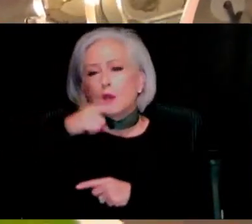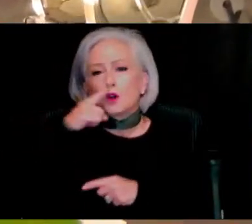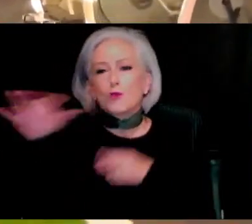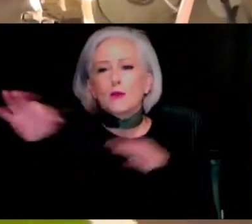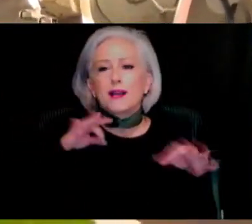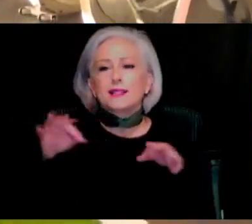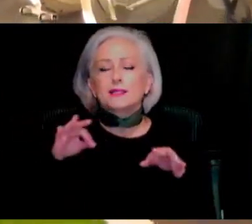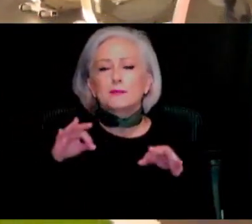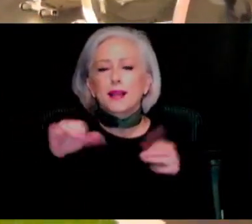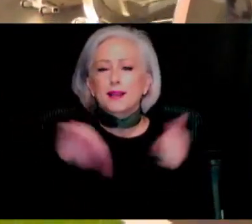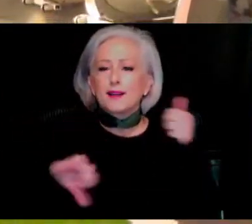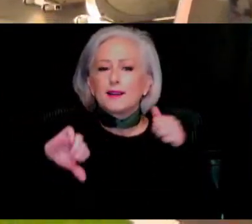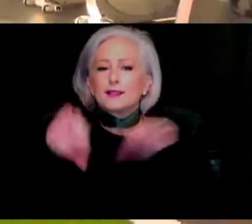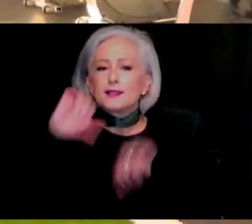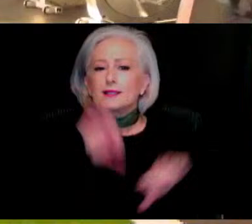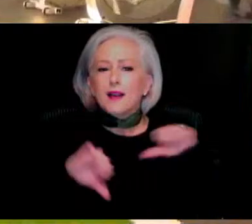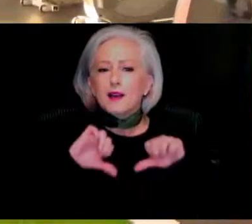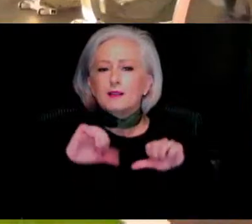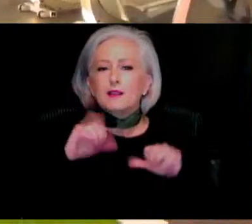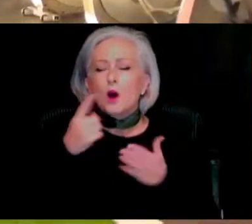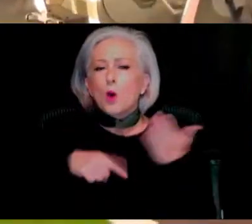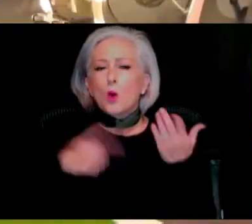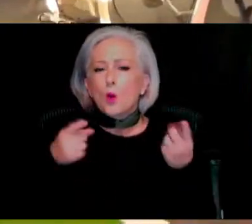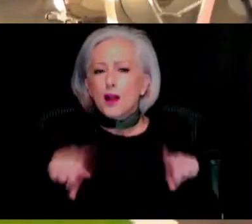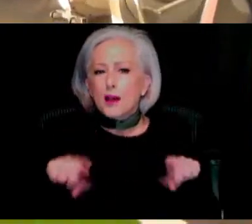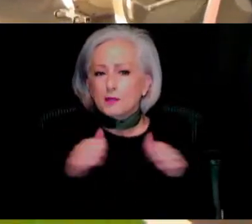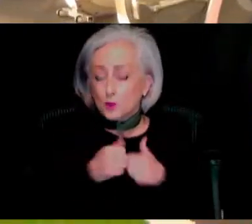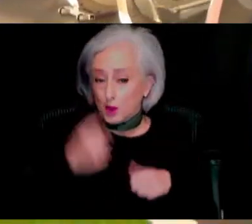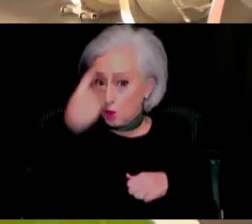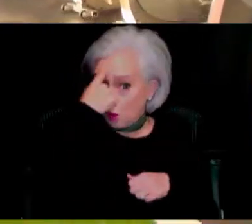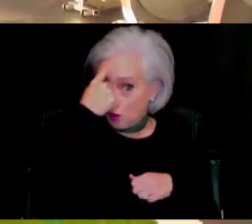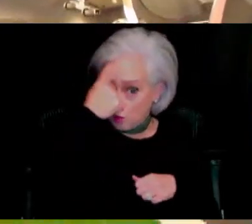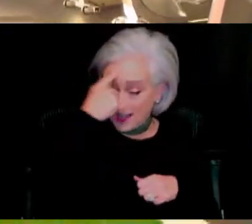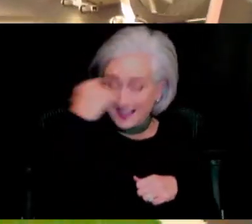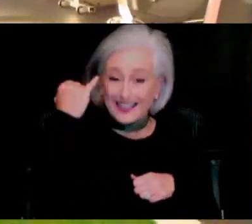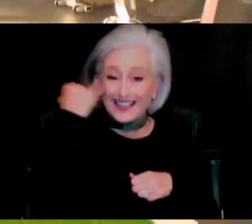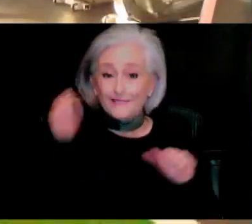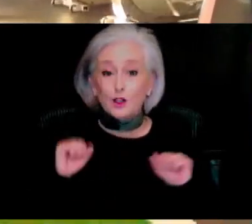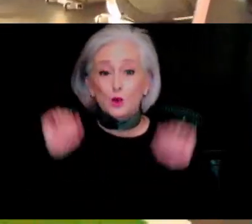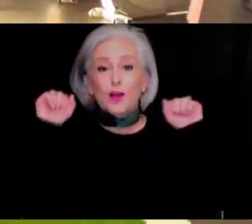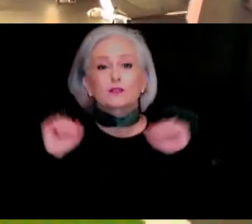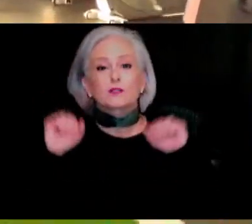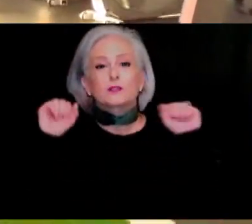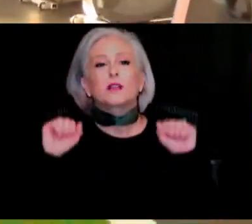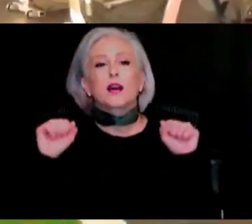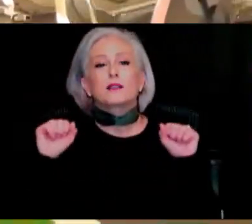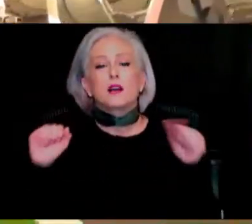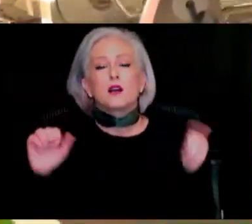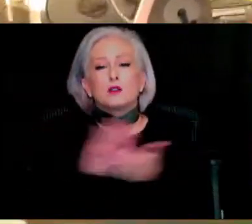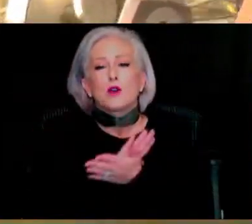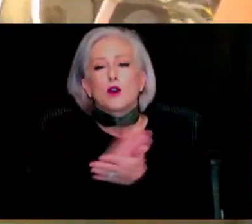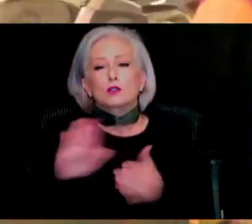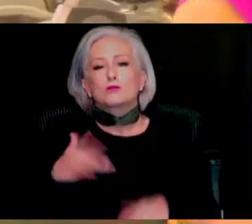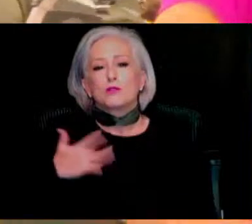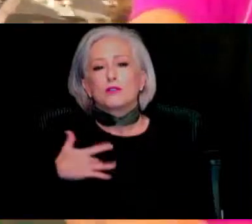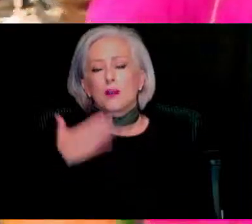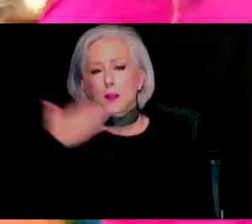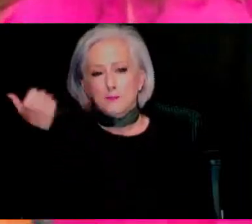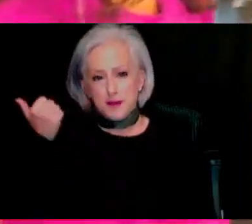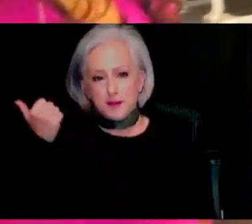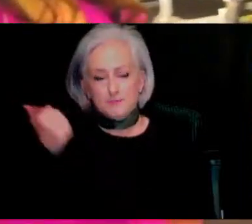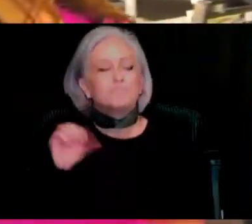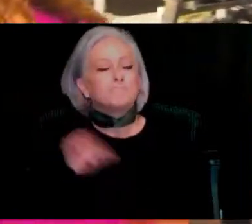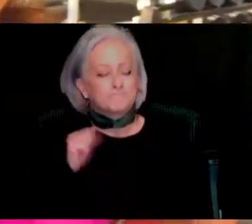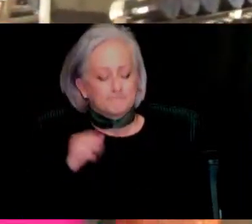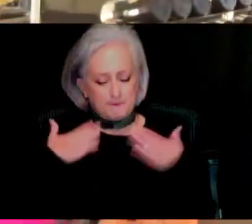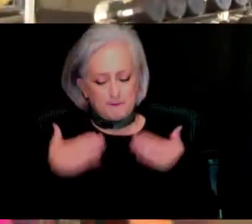what happens in your brain when you start exercising that can make you feel better emotionally as well as physically? Well, our bodies are amazingly made, and